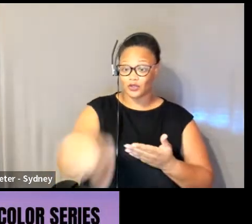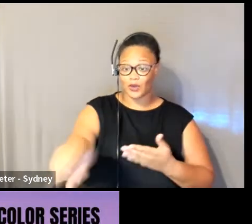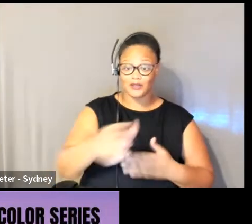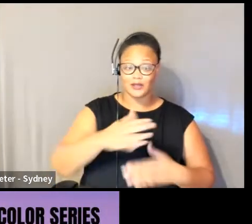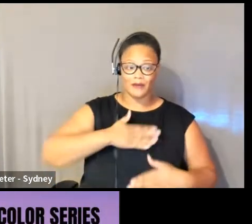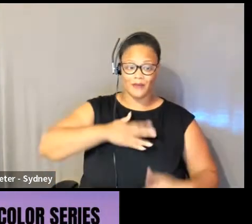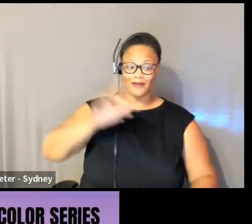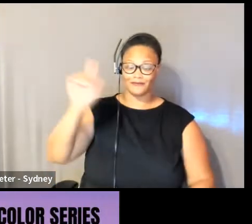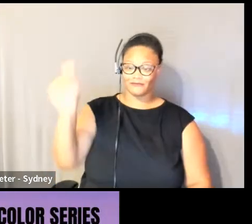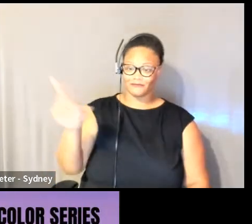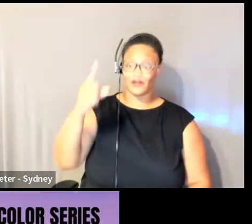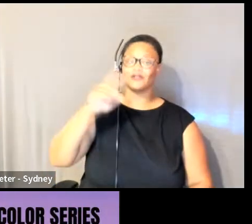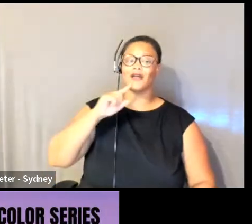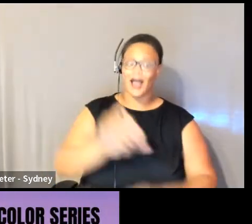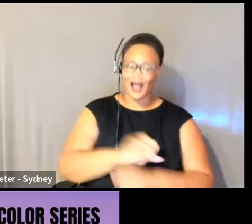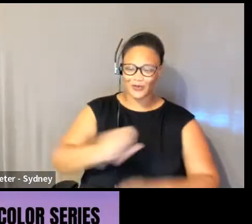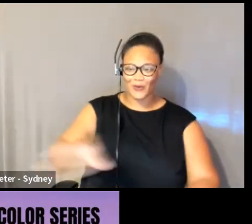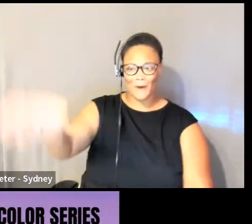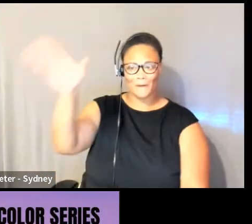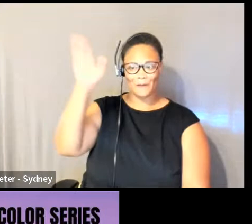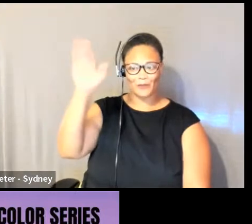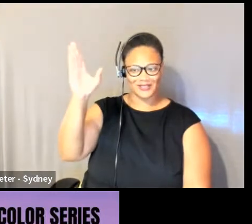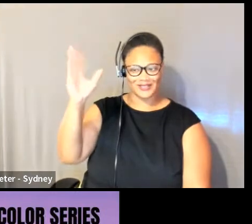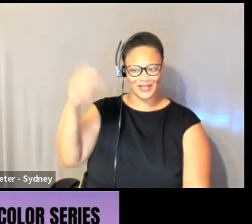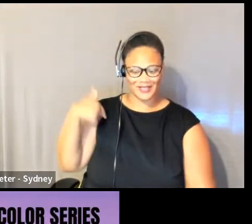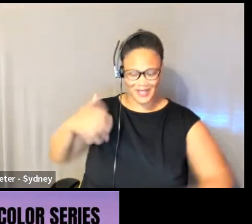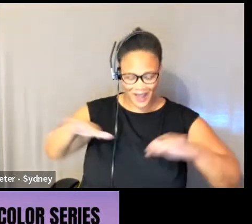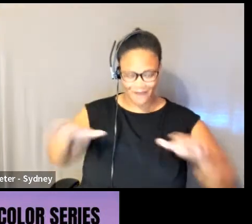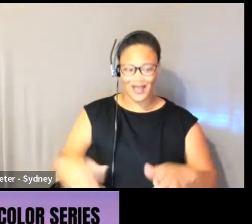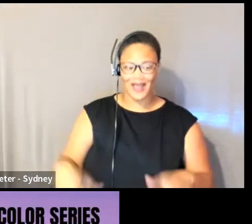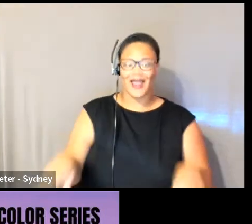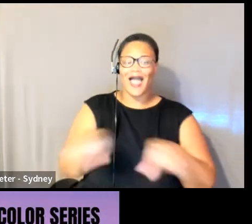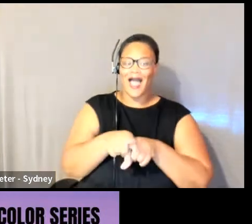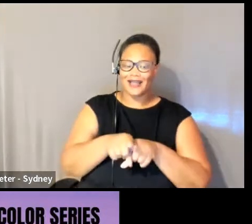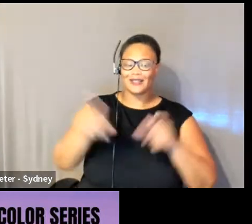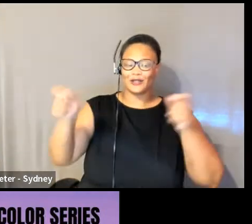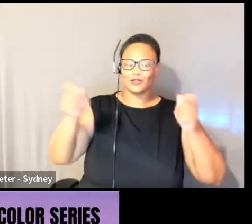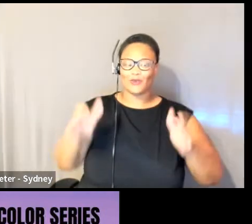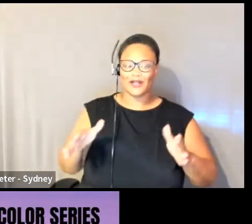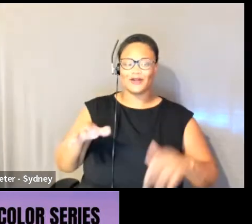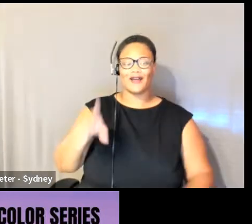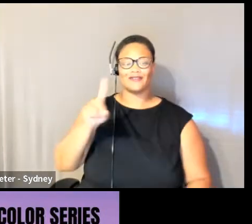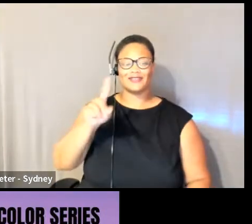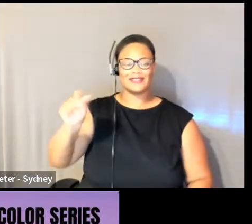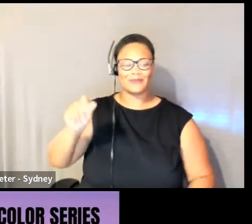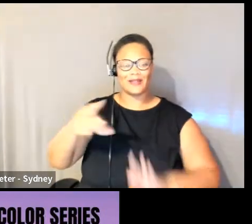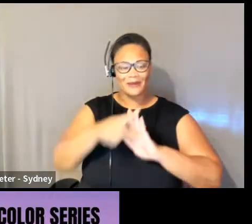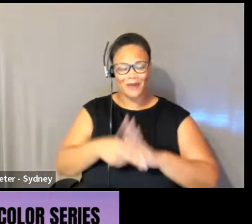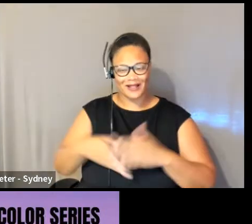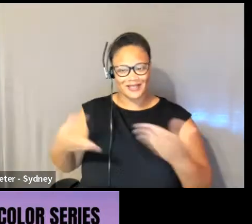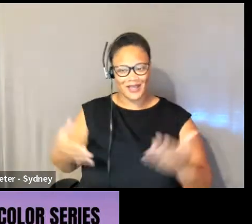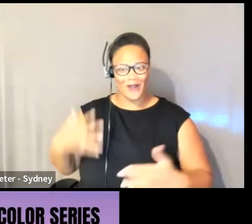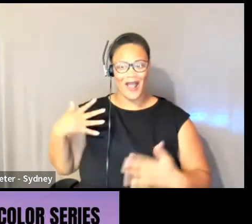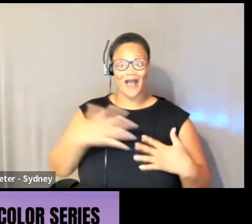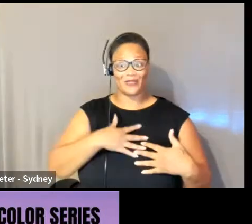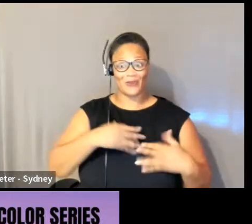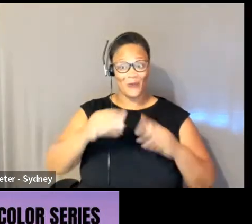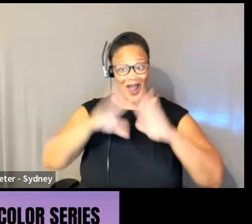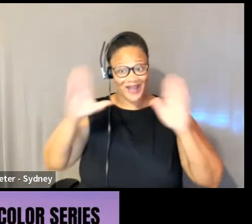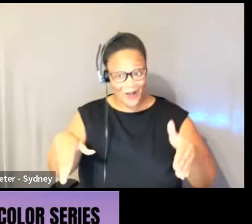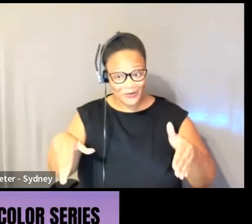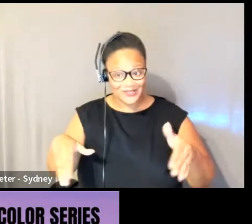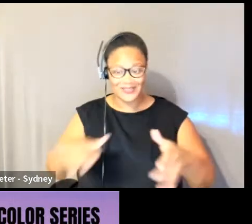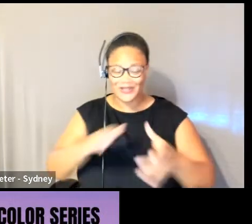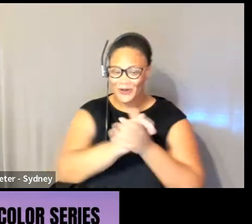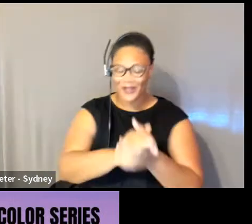first actual presentation that I have done as the Director of Disability Policy at the White House. So congratulations, you